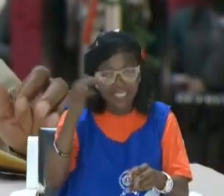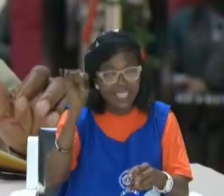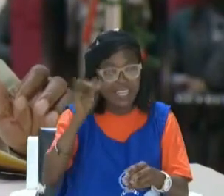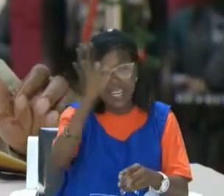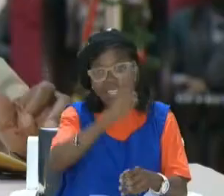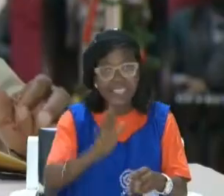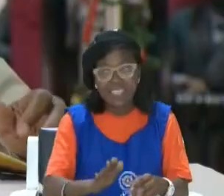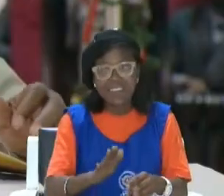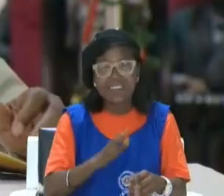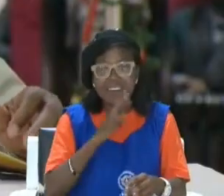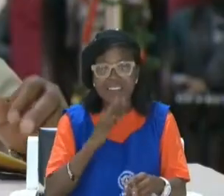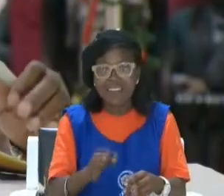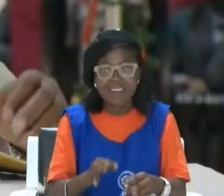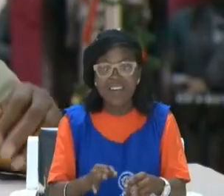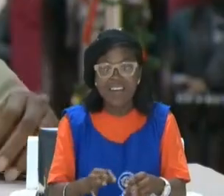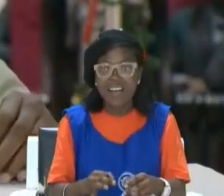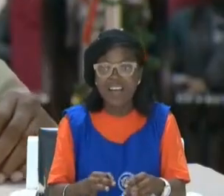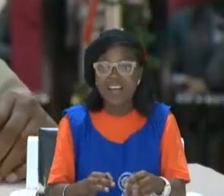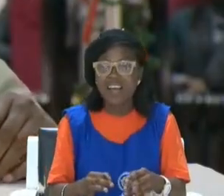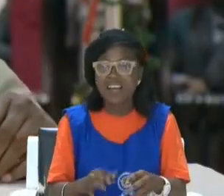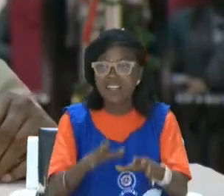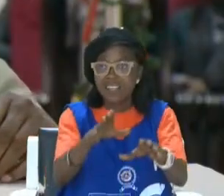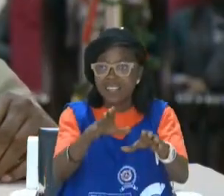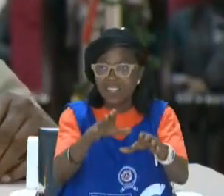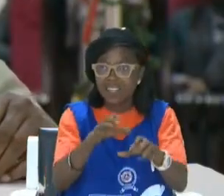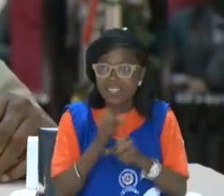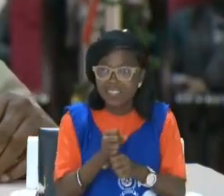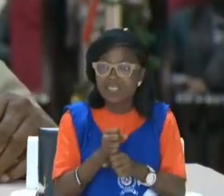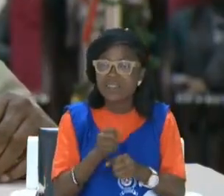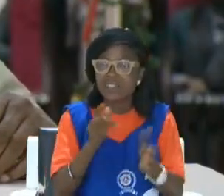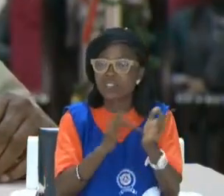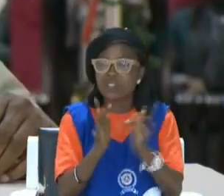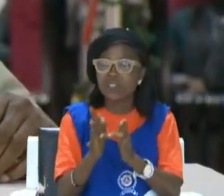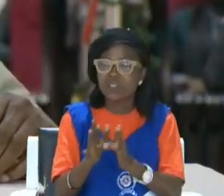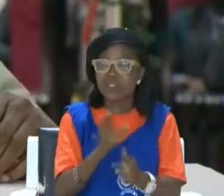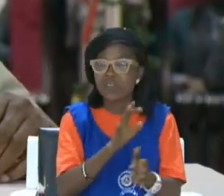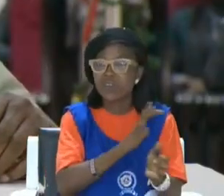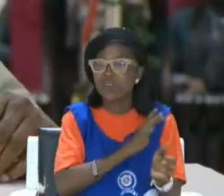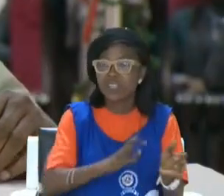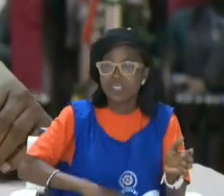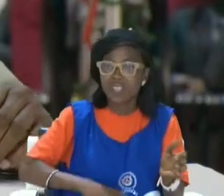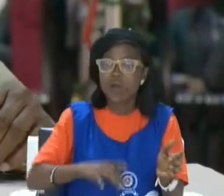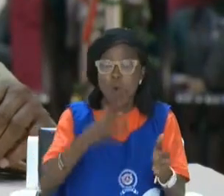never receive Jesus Christ, why don't you preach to them one more time?